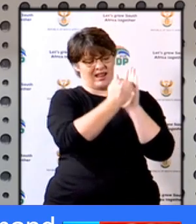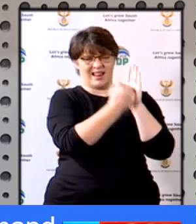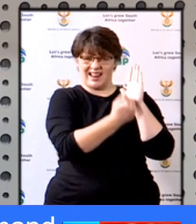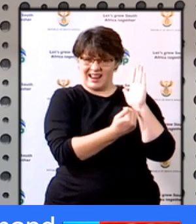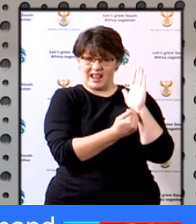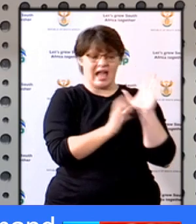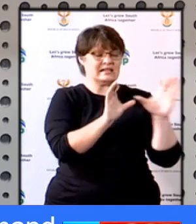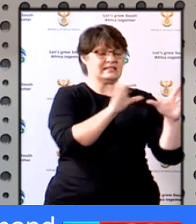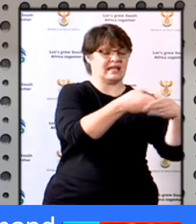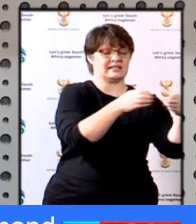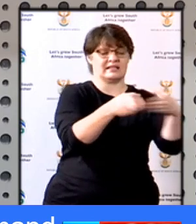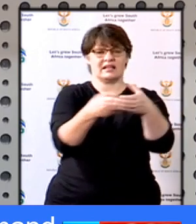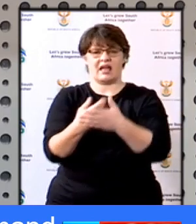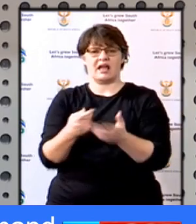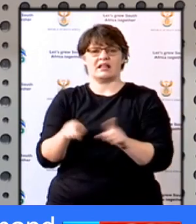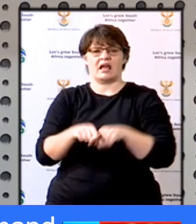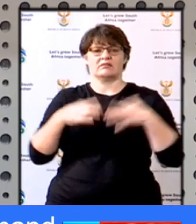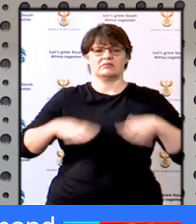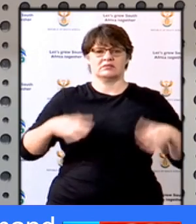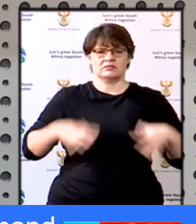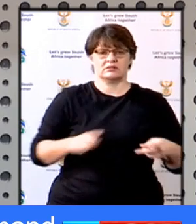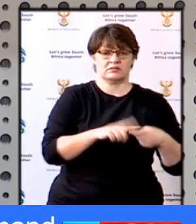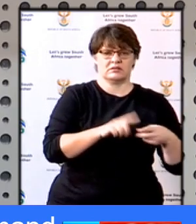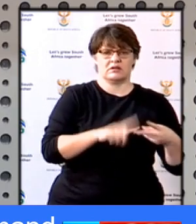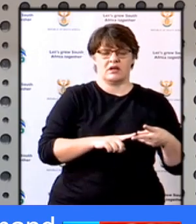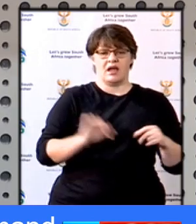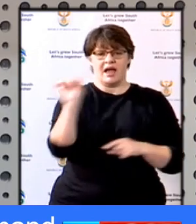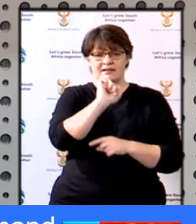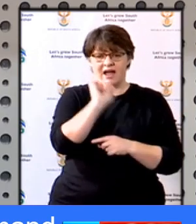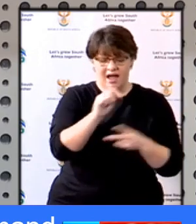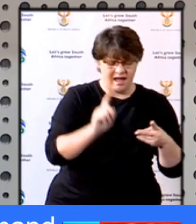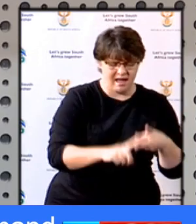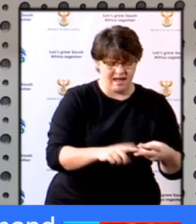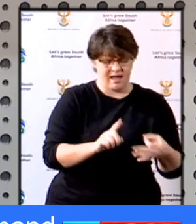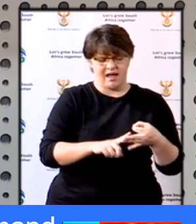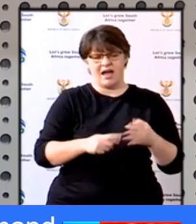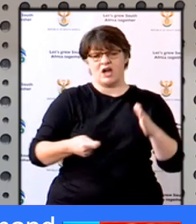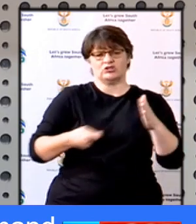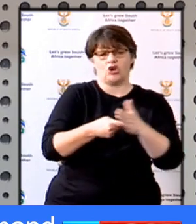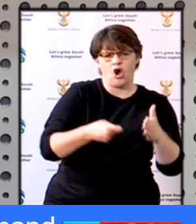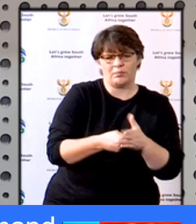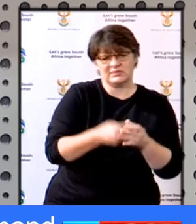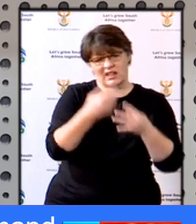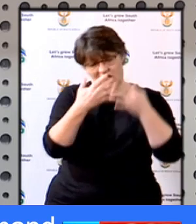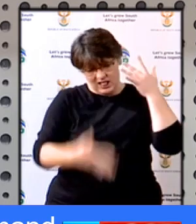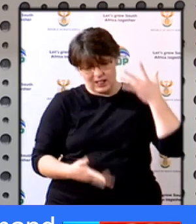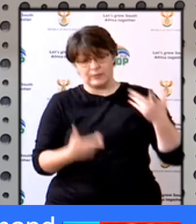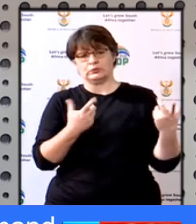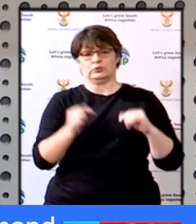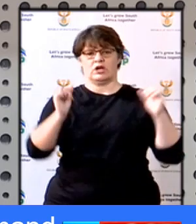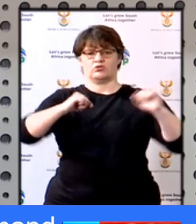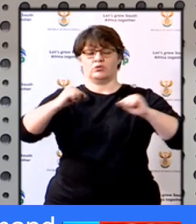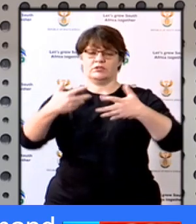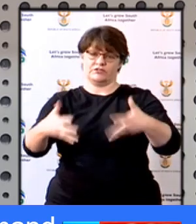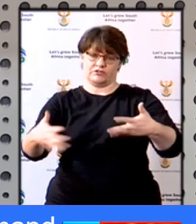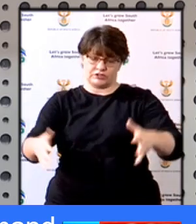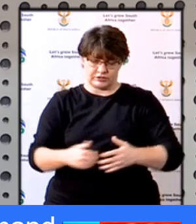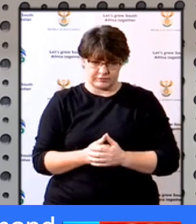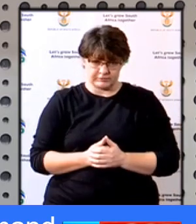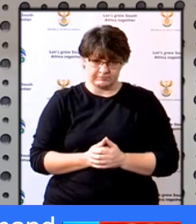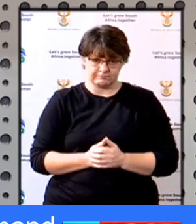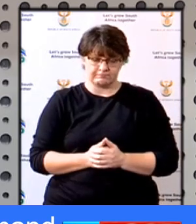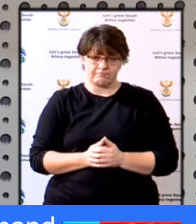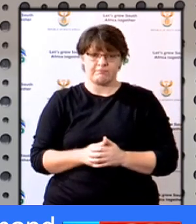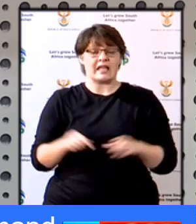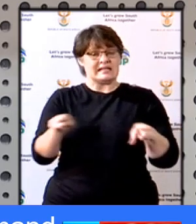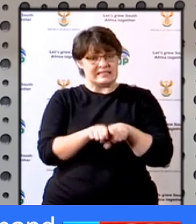of sectors like textiles, the car making sector, retail that will be doing all of this. And then as